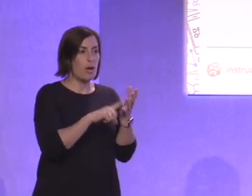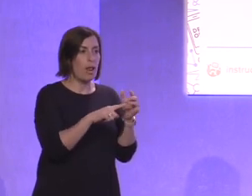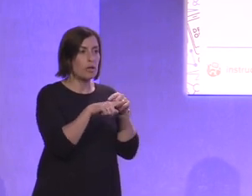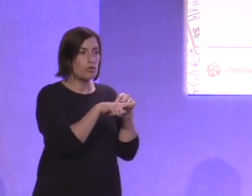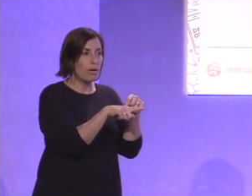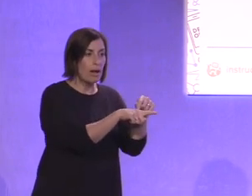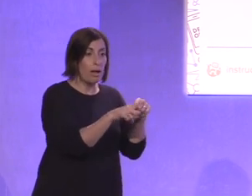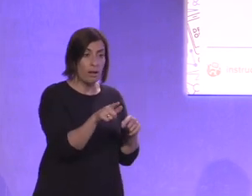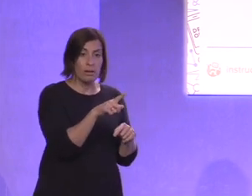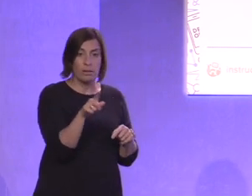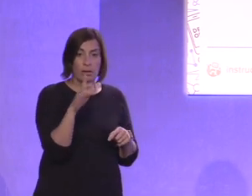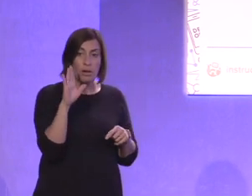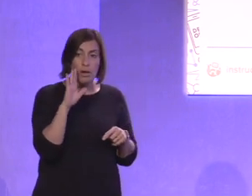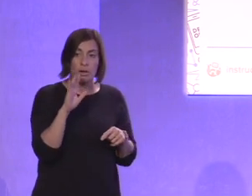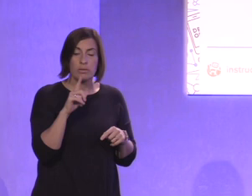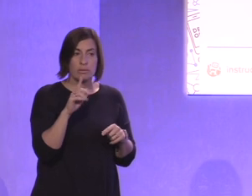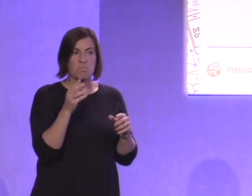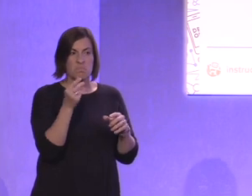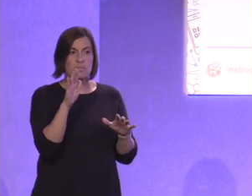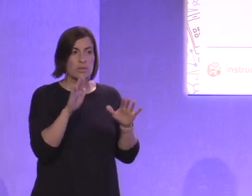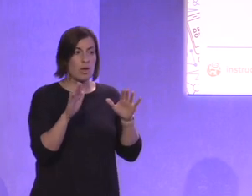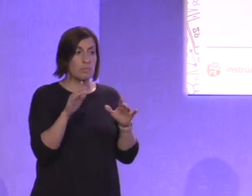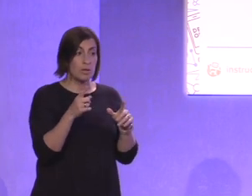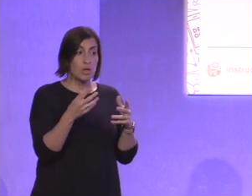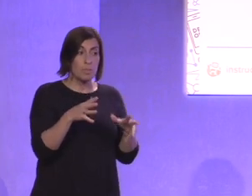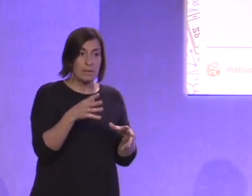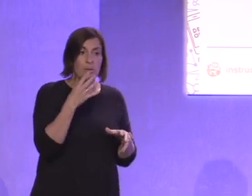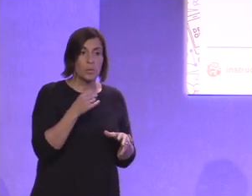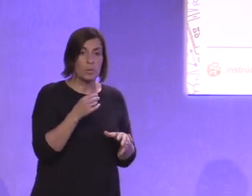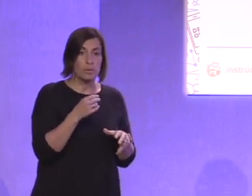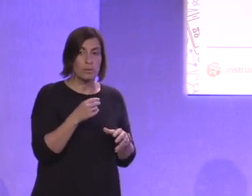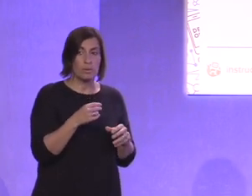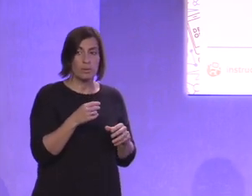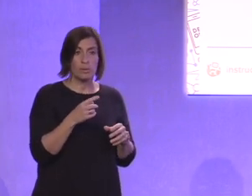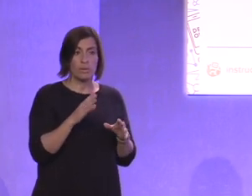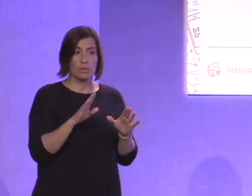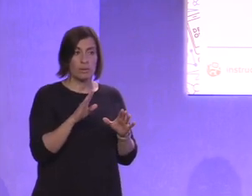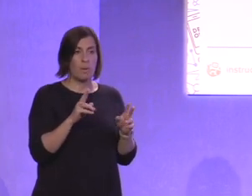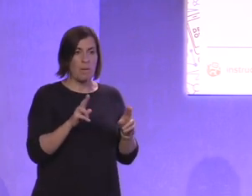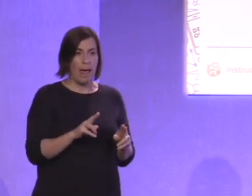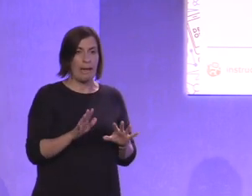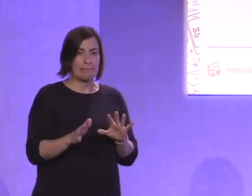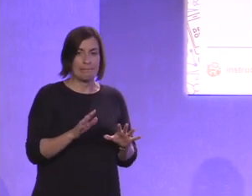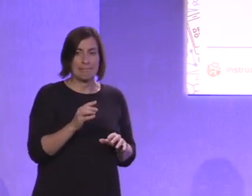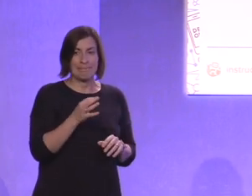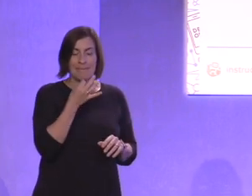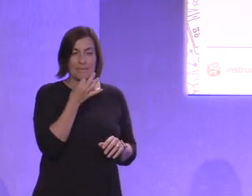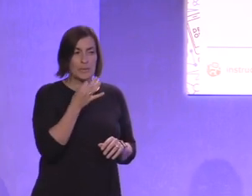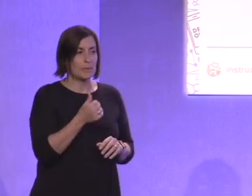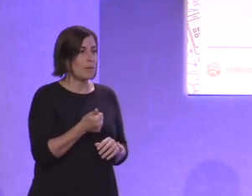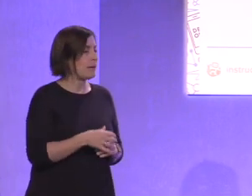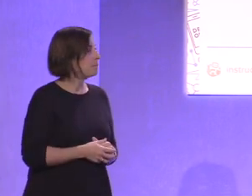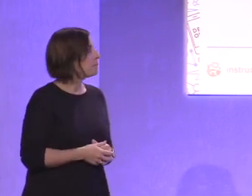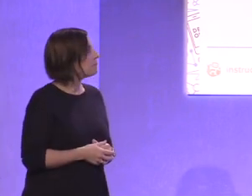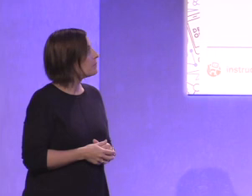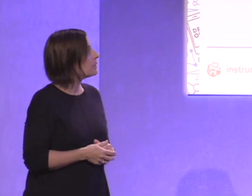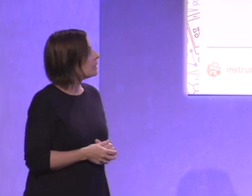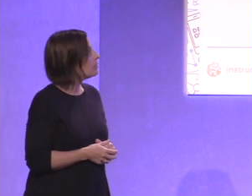Pivotal Tracker? Ah, cool. Does anyone here use Pivotal Tracker? Nice. Okay.